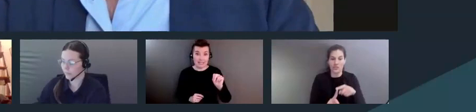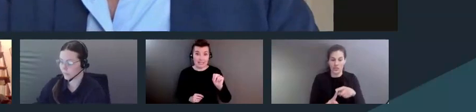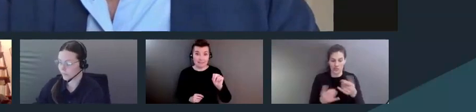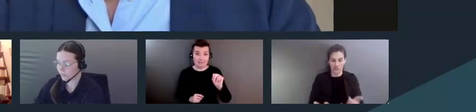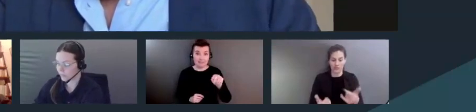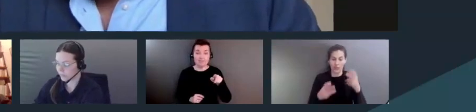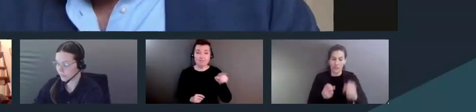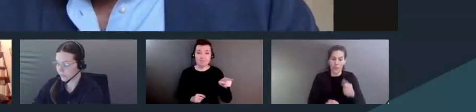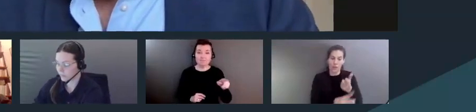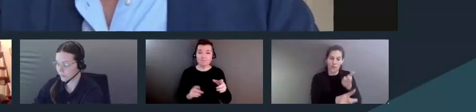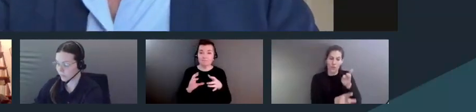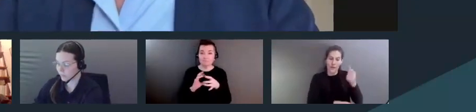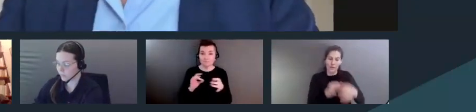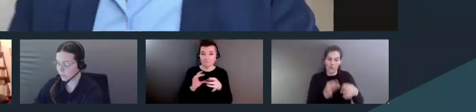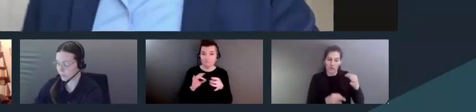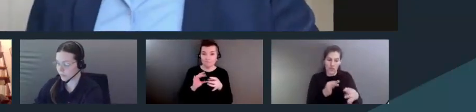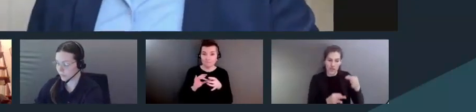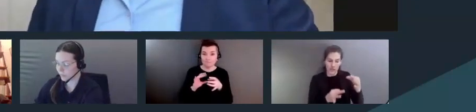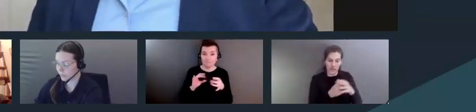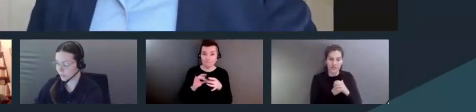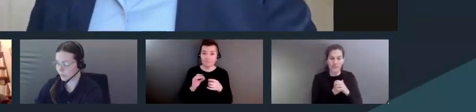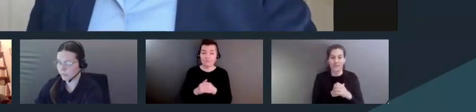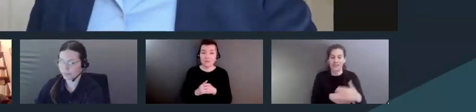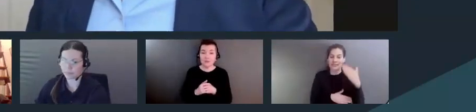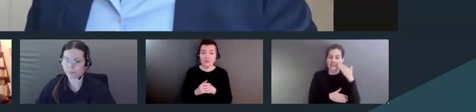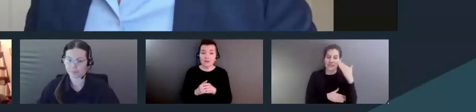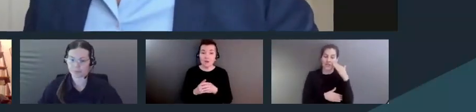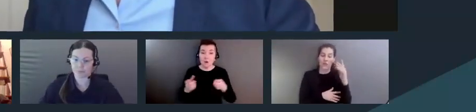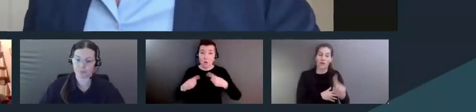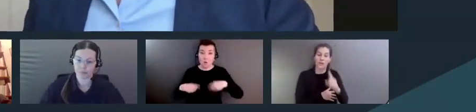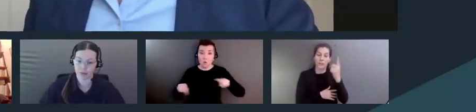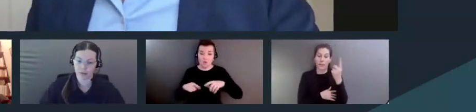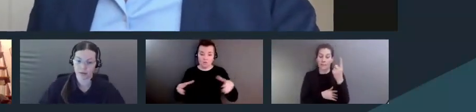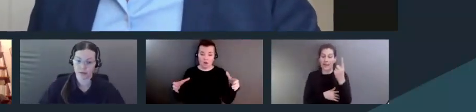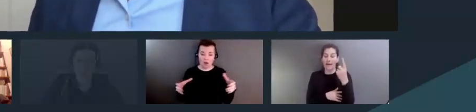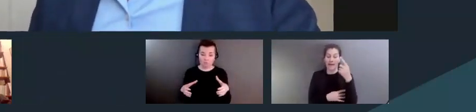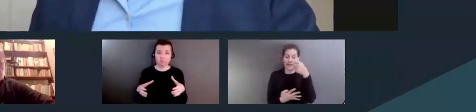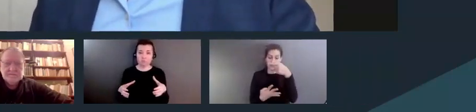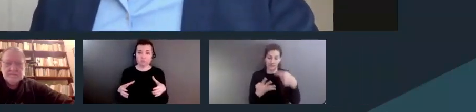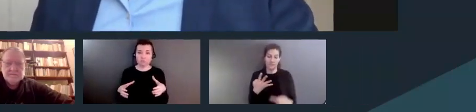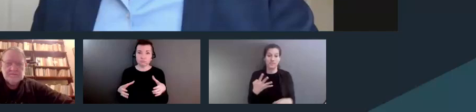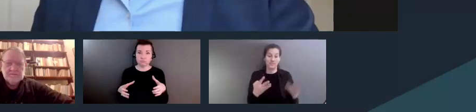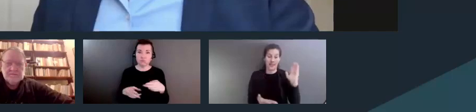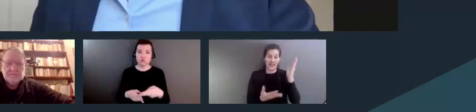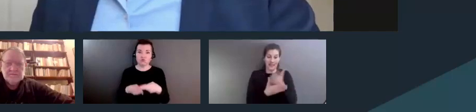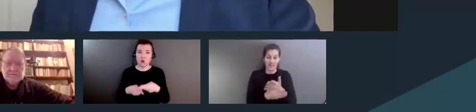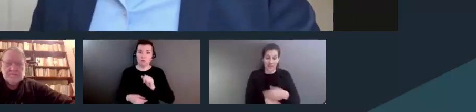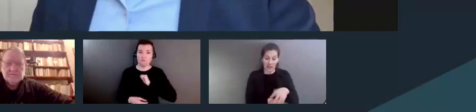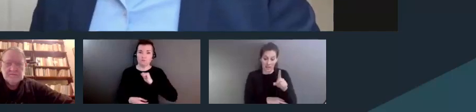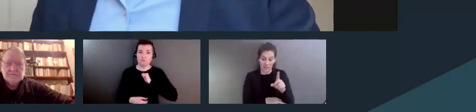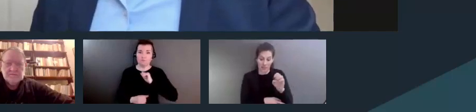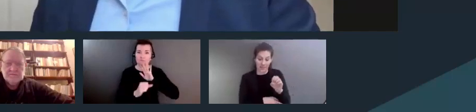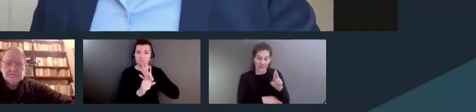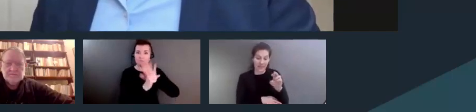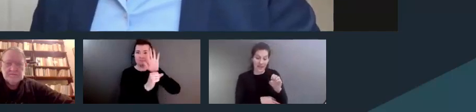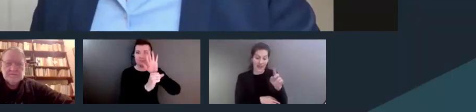a group of activists concerned about the language situation in Nunavut.